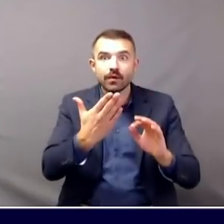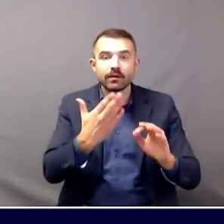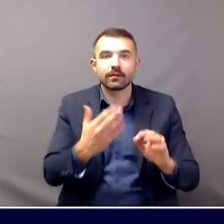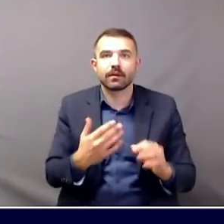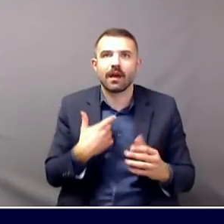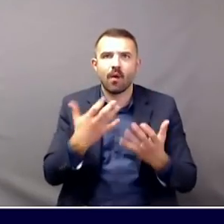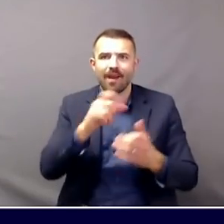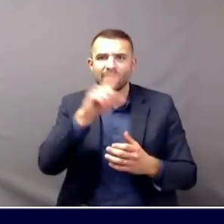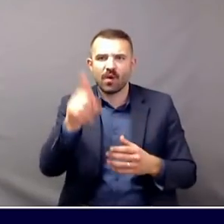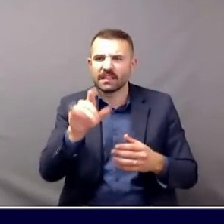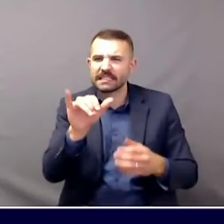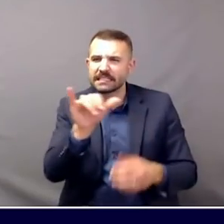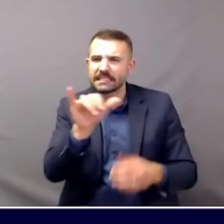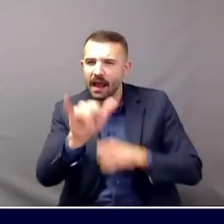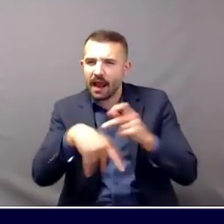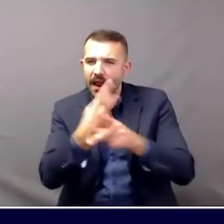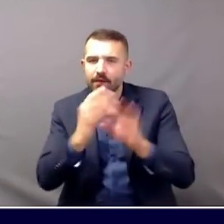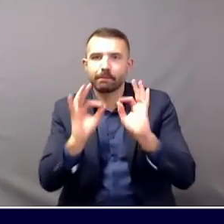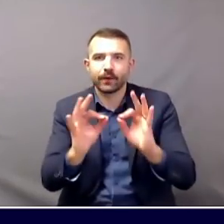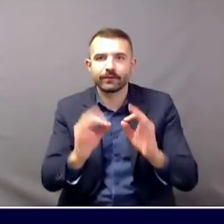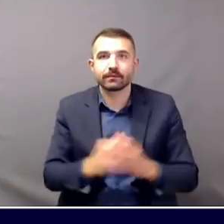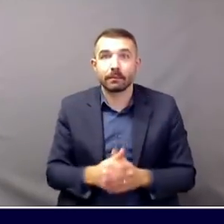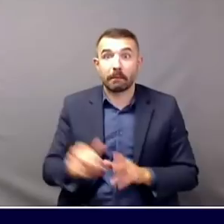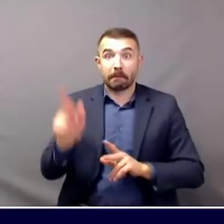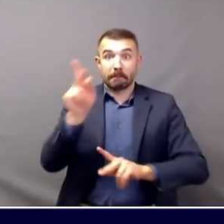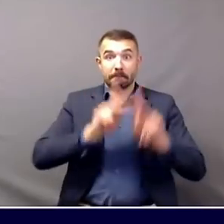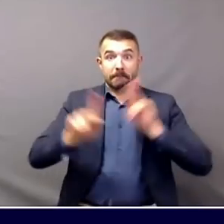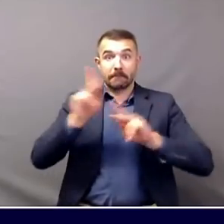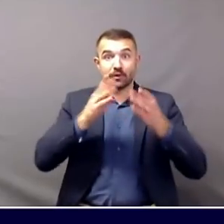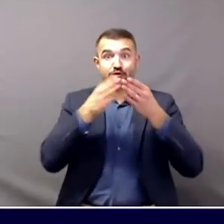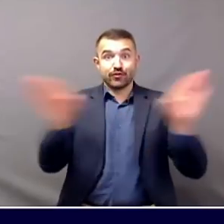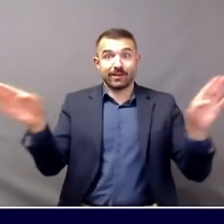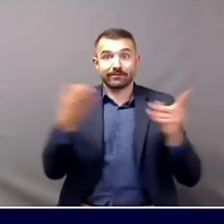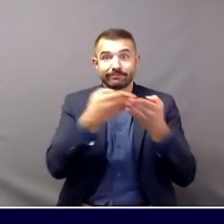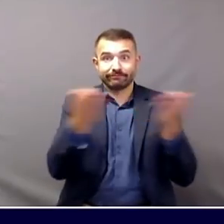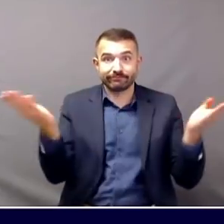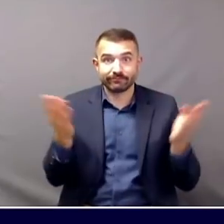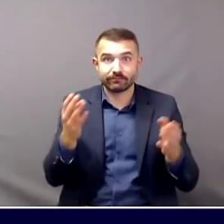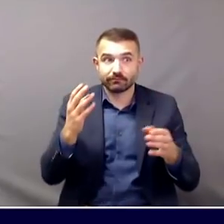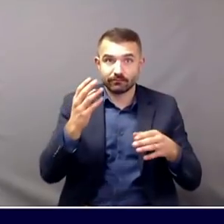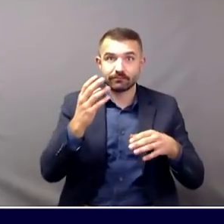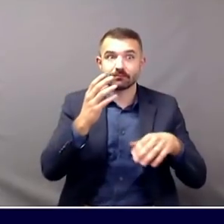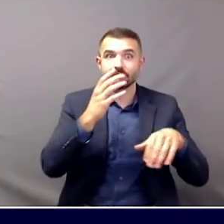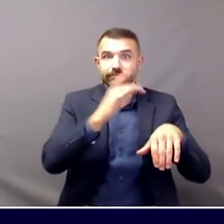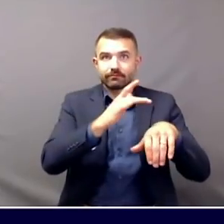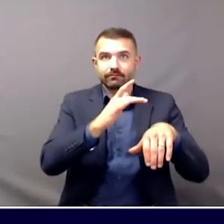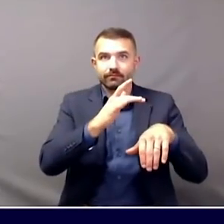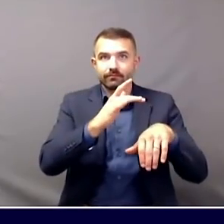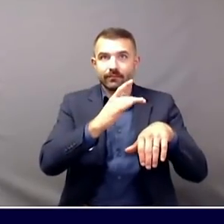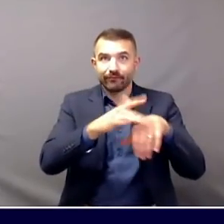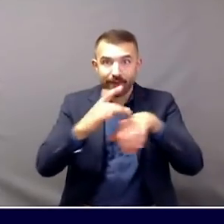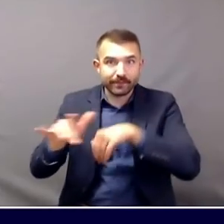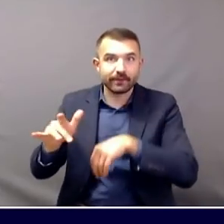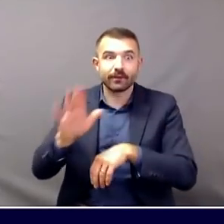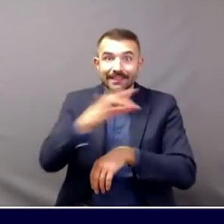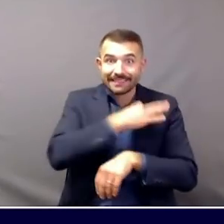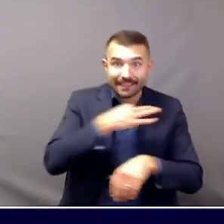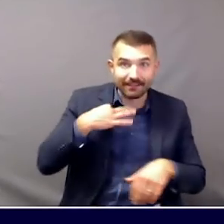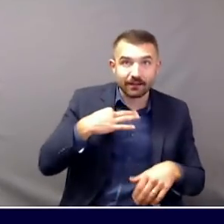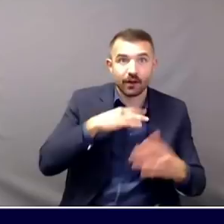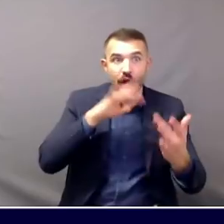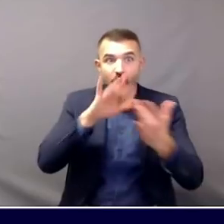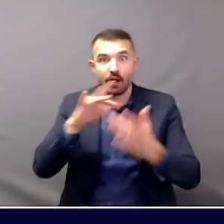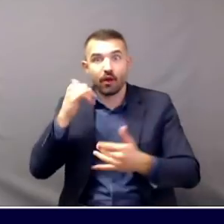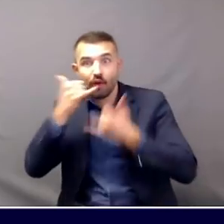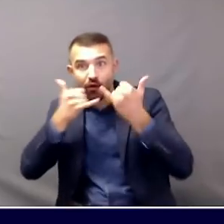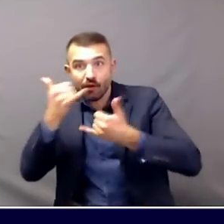people and resources and contact tracers. It's been reported in other states that contact tracers simply can't